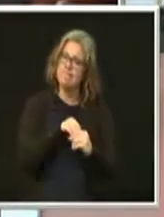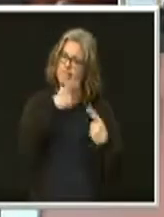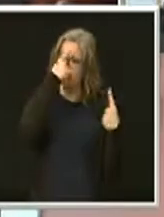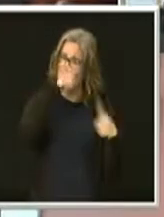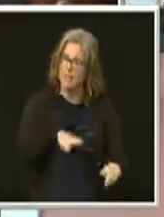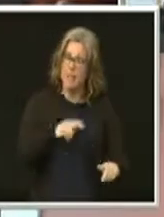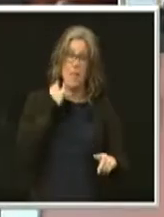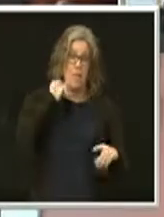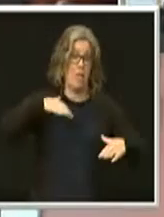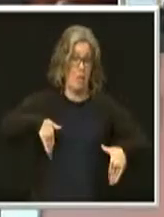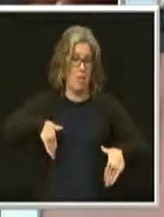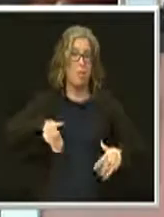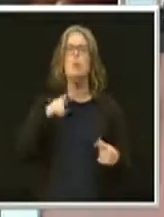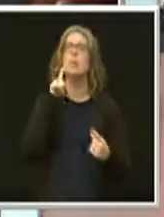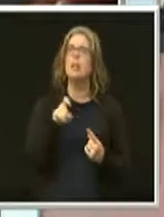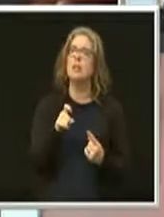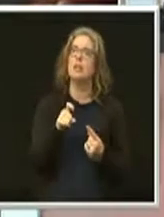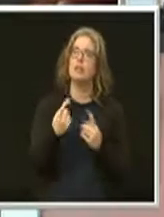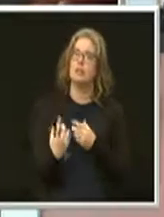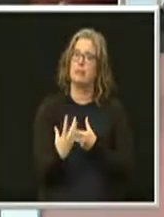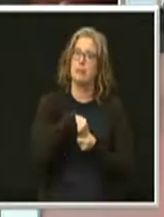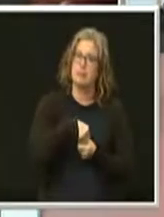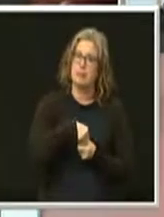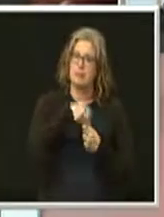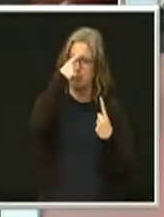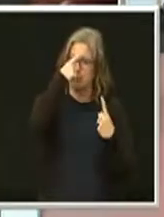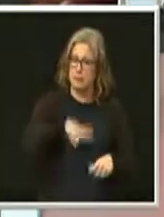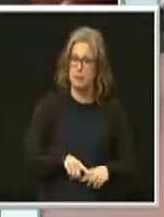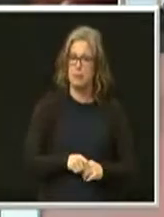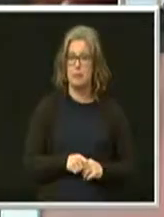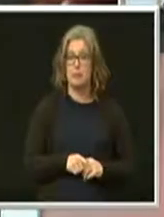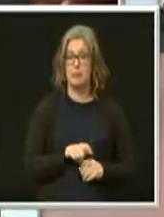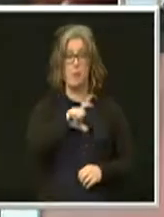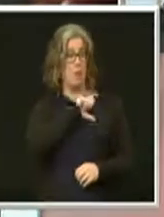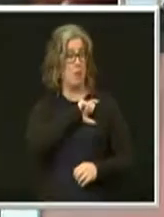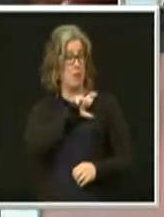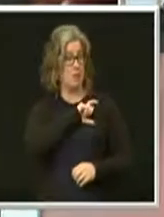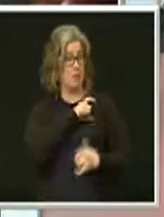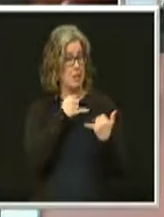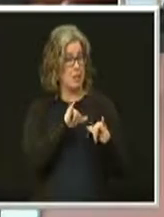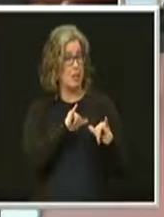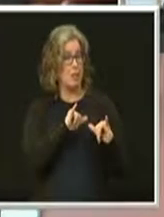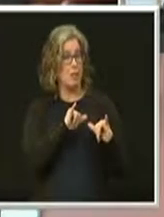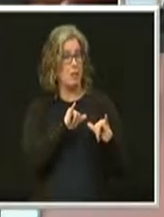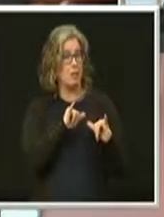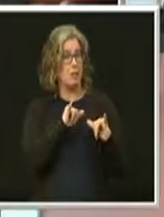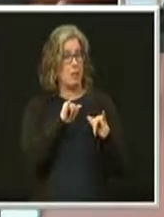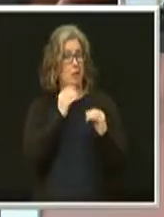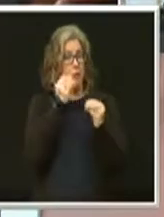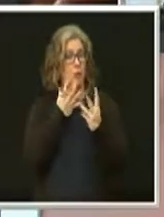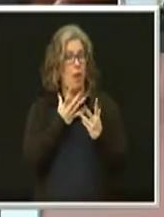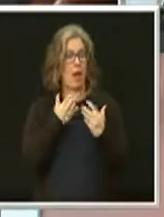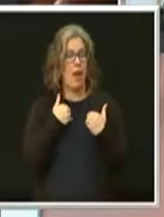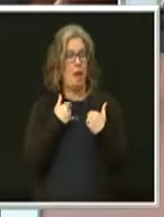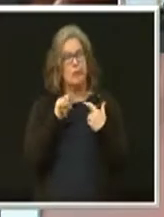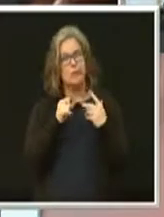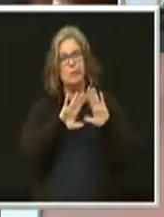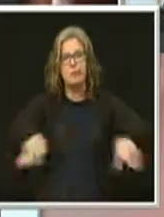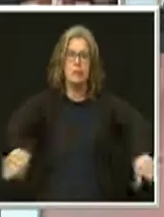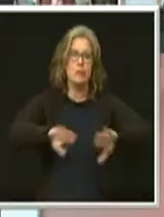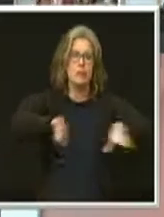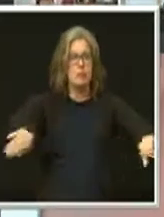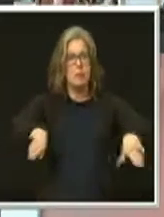not on board right now, we need you to get on board. Our police officers are still reporting that we're having to break up